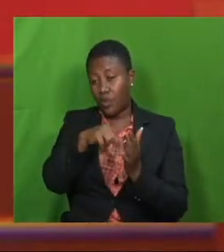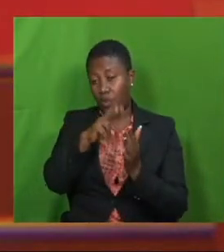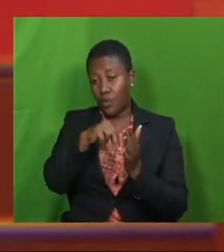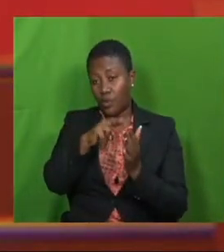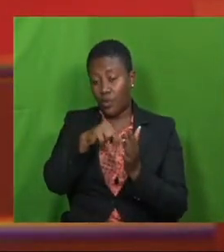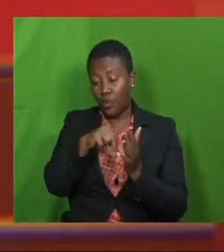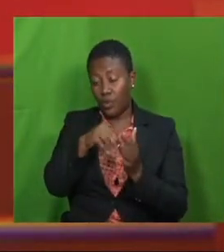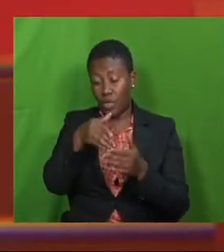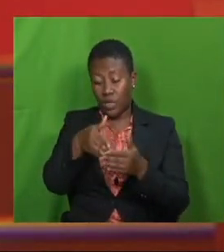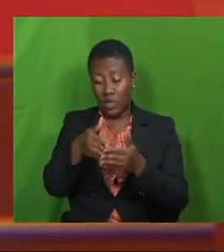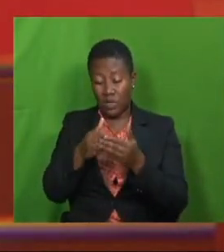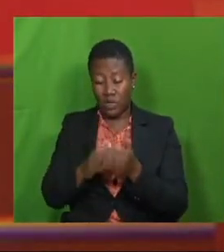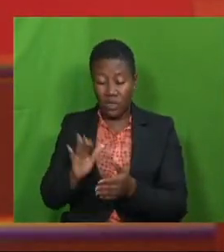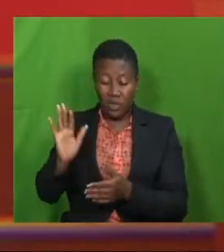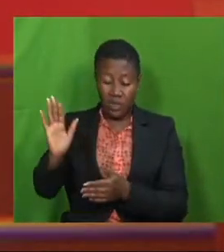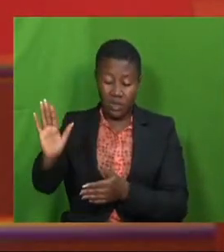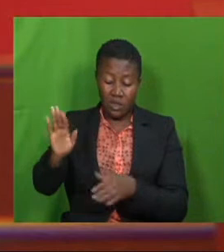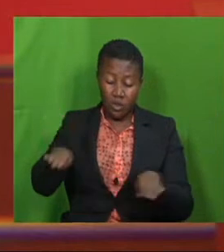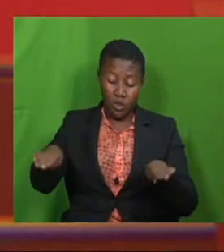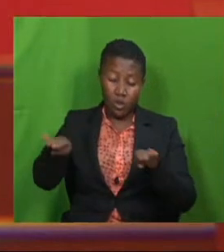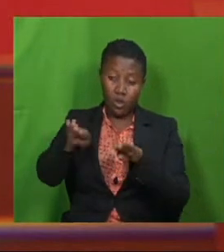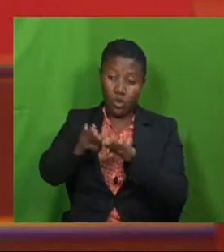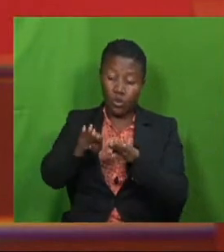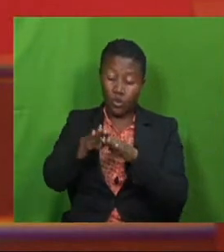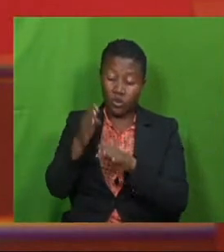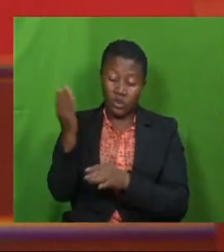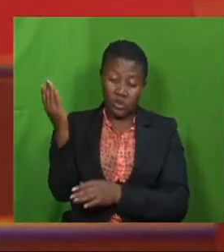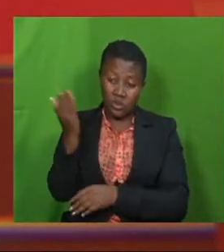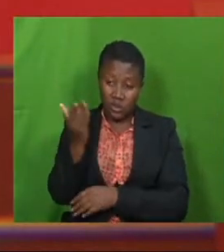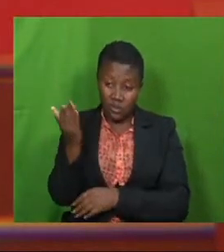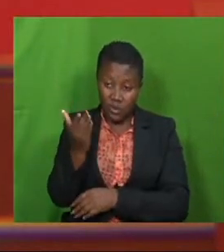the leader's closing remark, and the